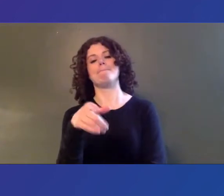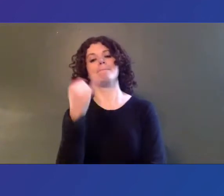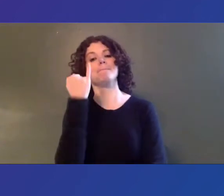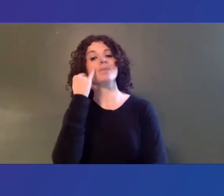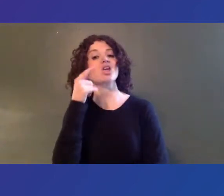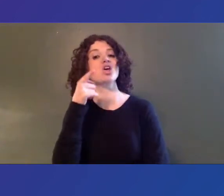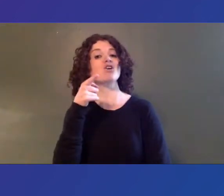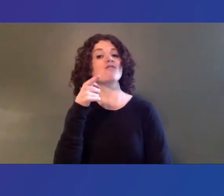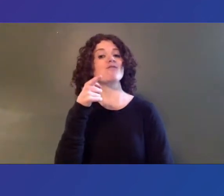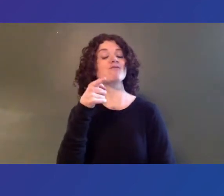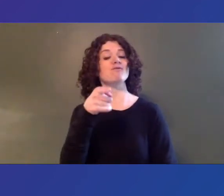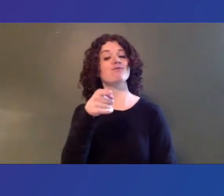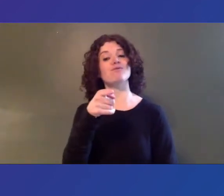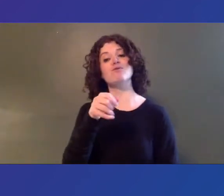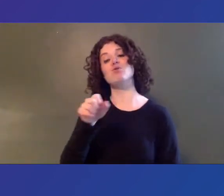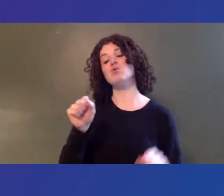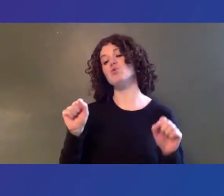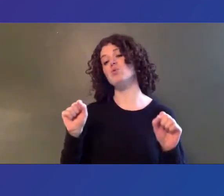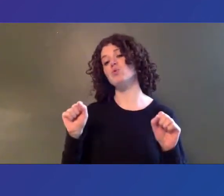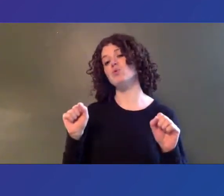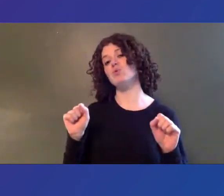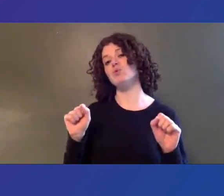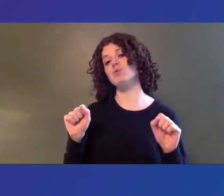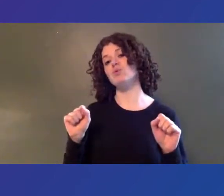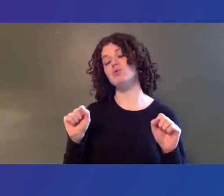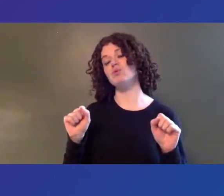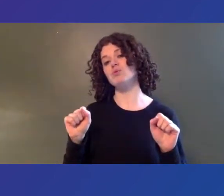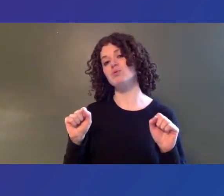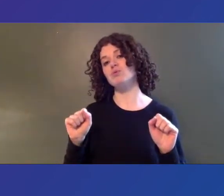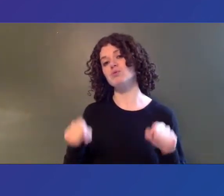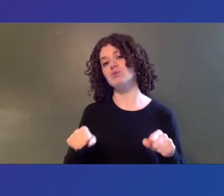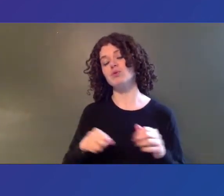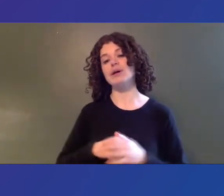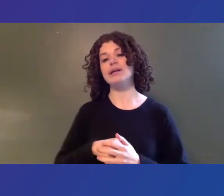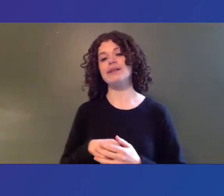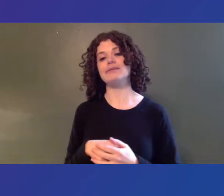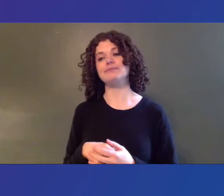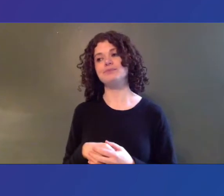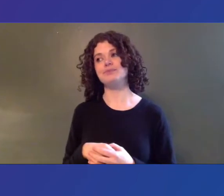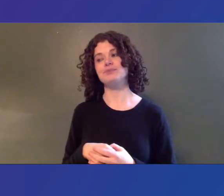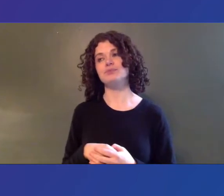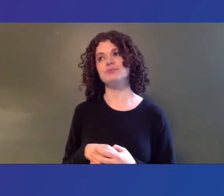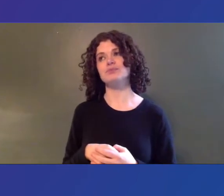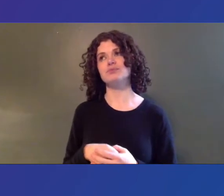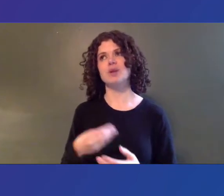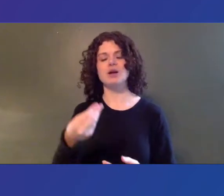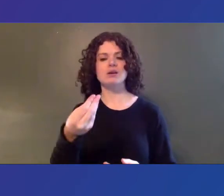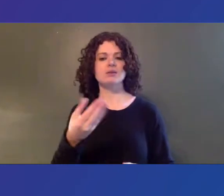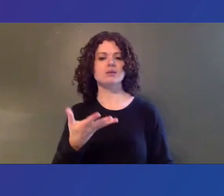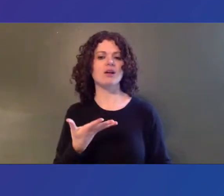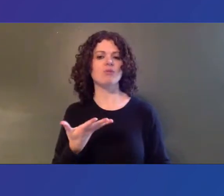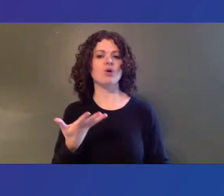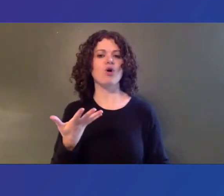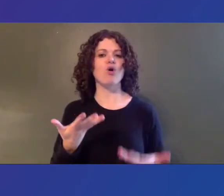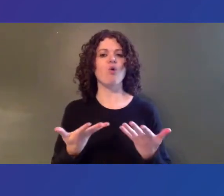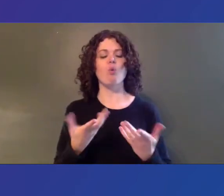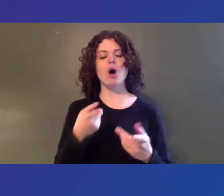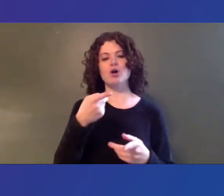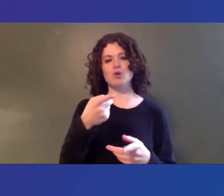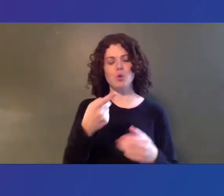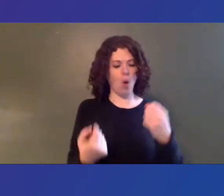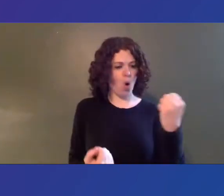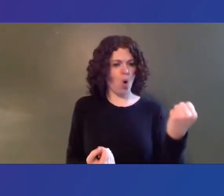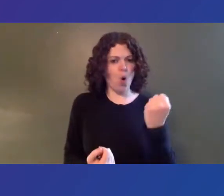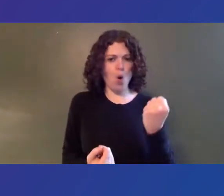Star things that you held on to help with the juggling of life, coming back